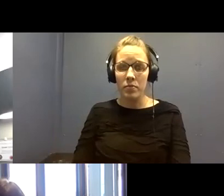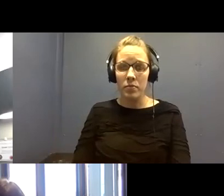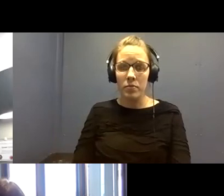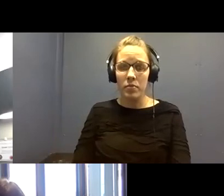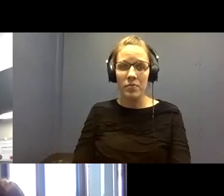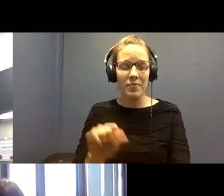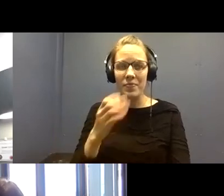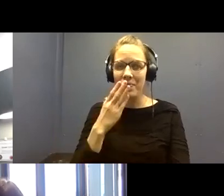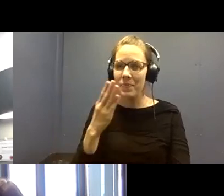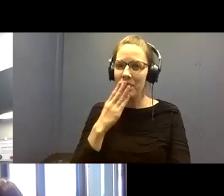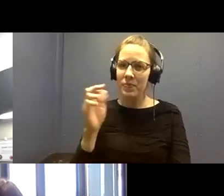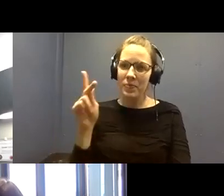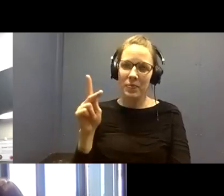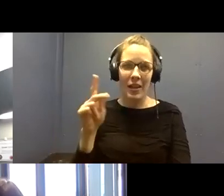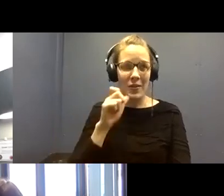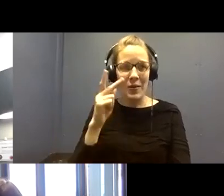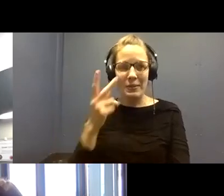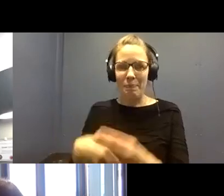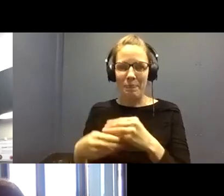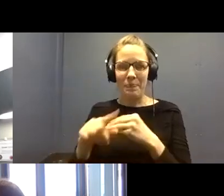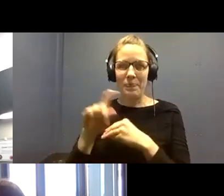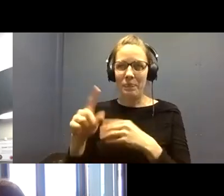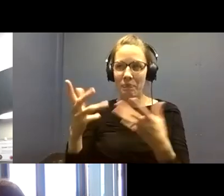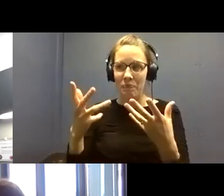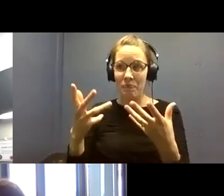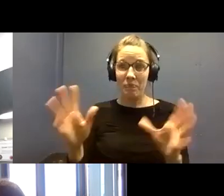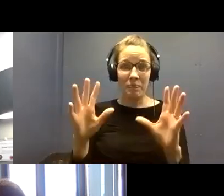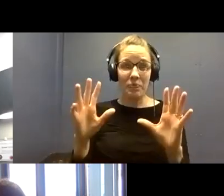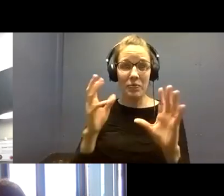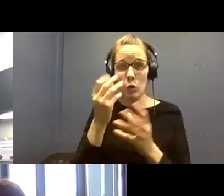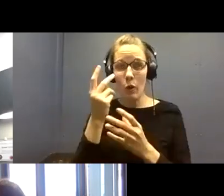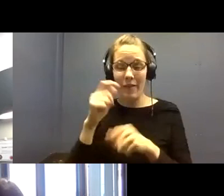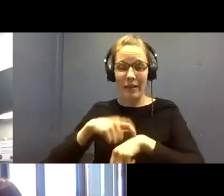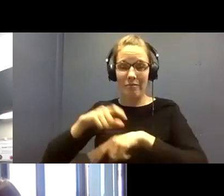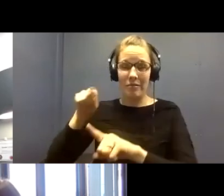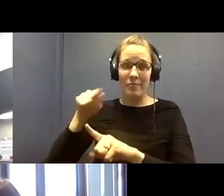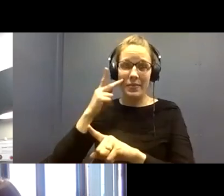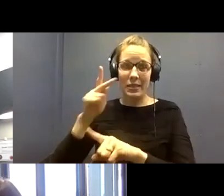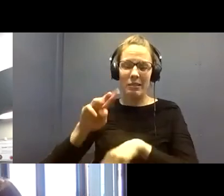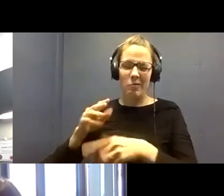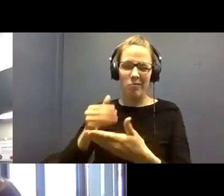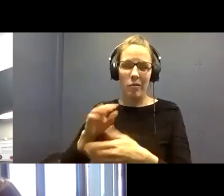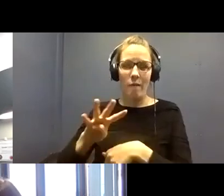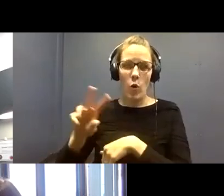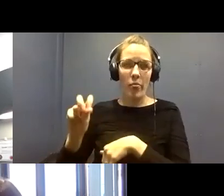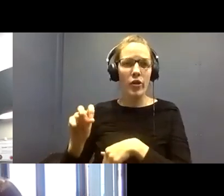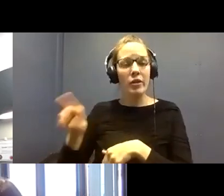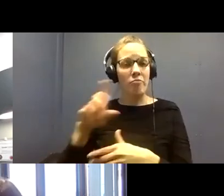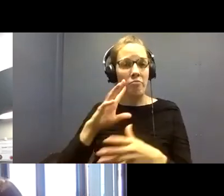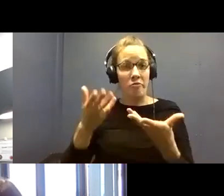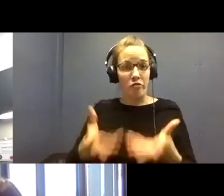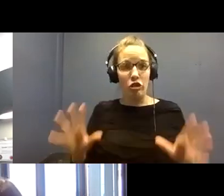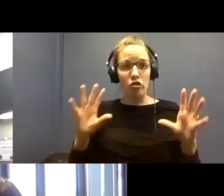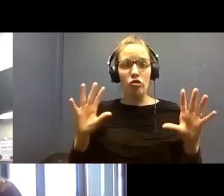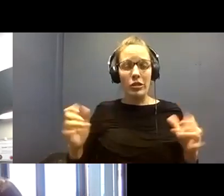Yes, thank you. I don't see any additional questions, and just in reflection of our time, we're going to go ahead and conclude today's briefing. We're very